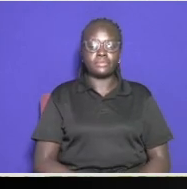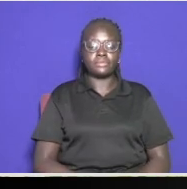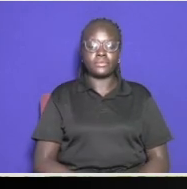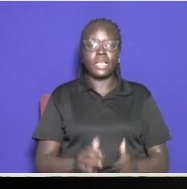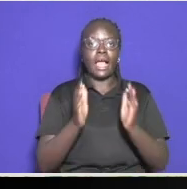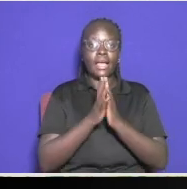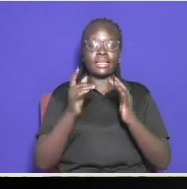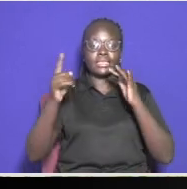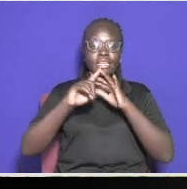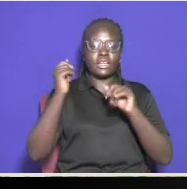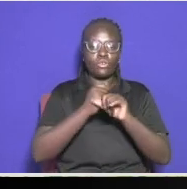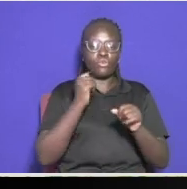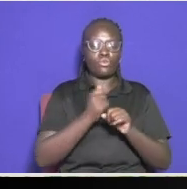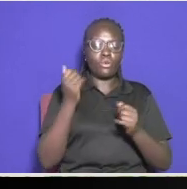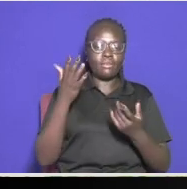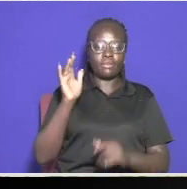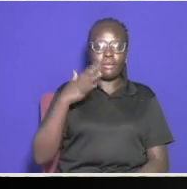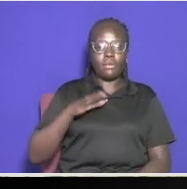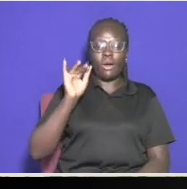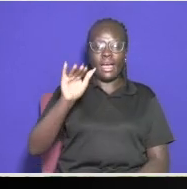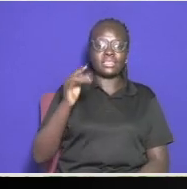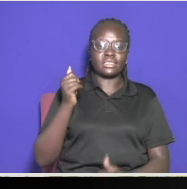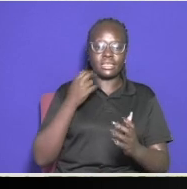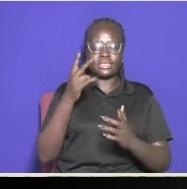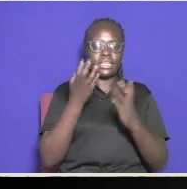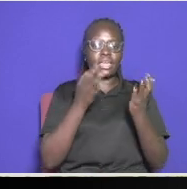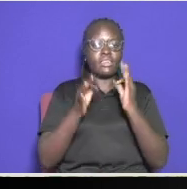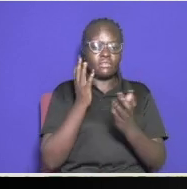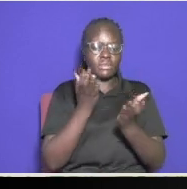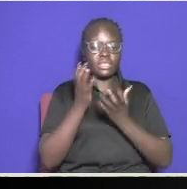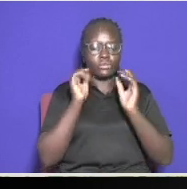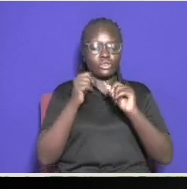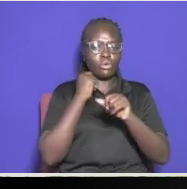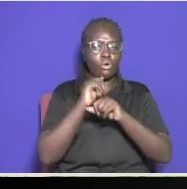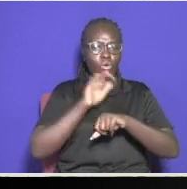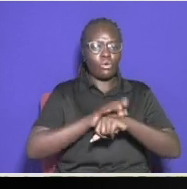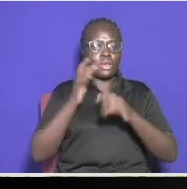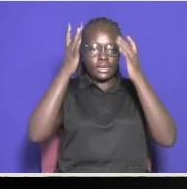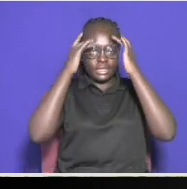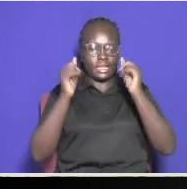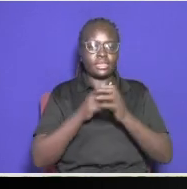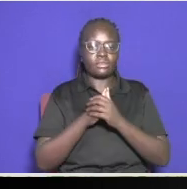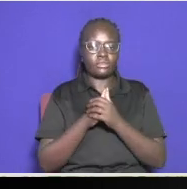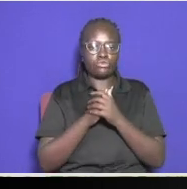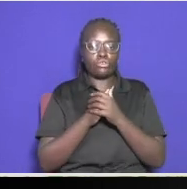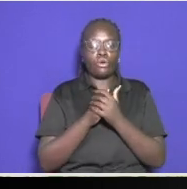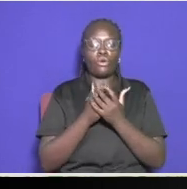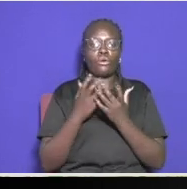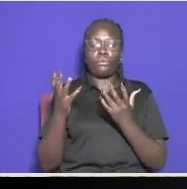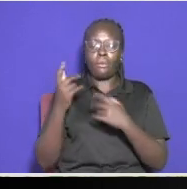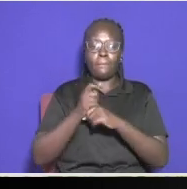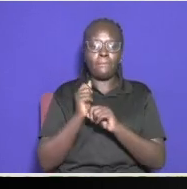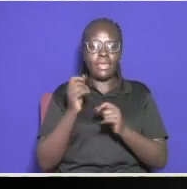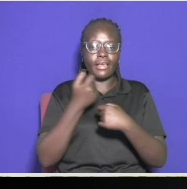started doing orders, and decided seeing the business can peak, we decided to pull in our savings,